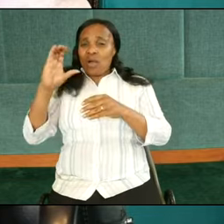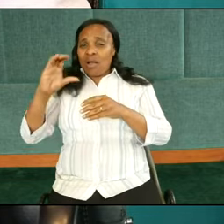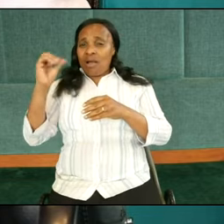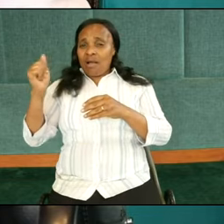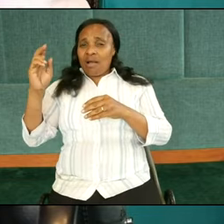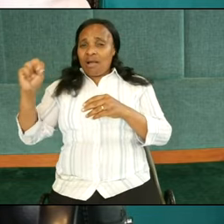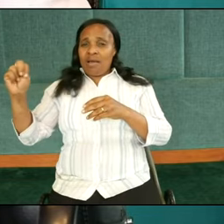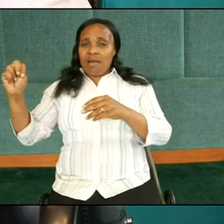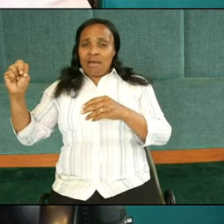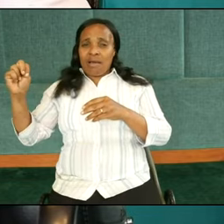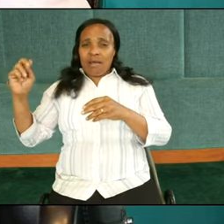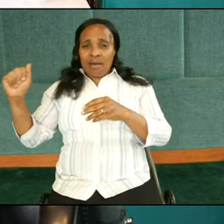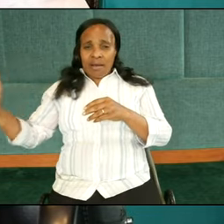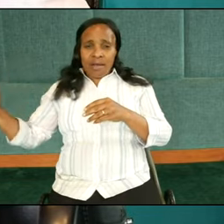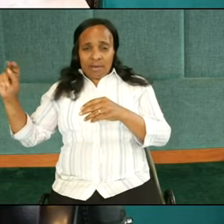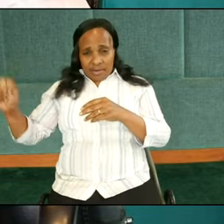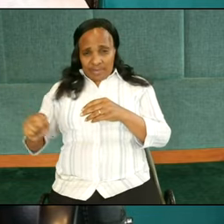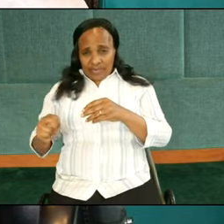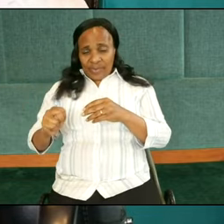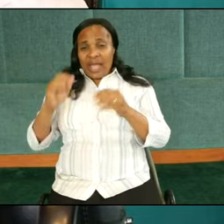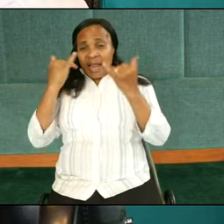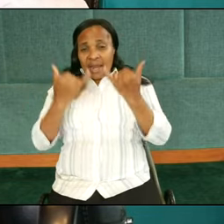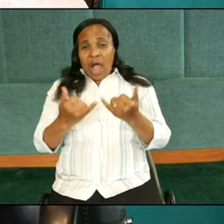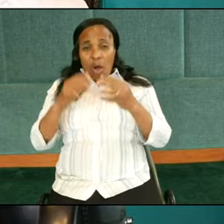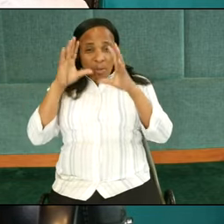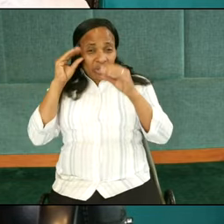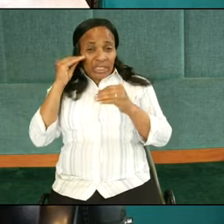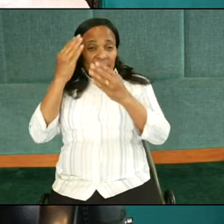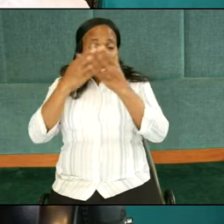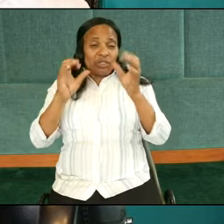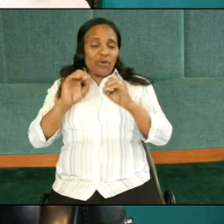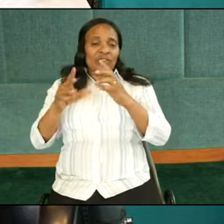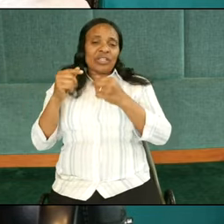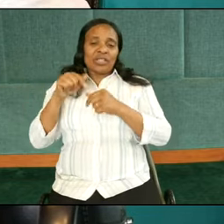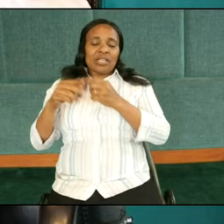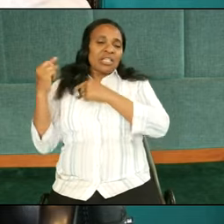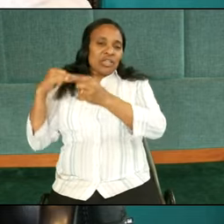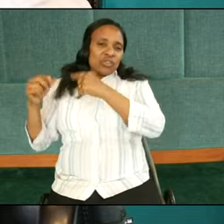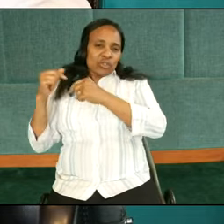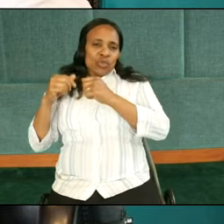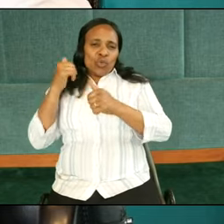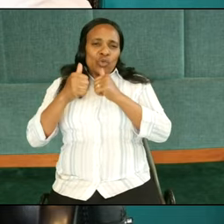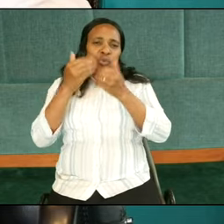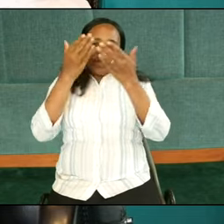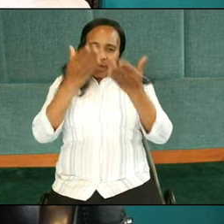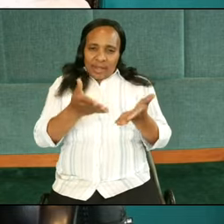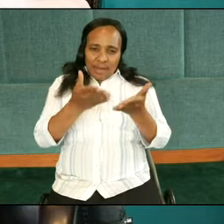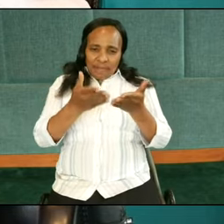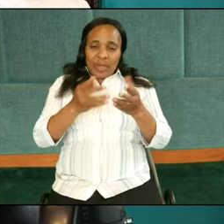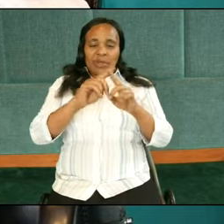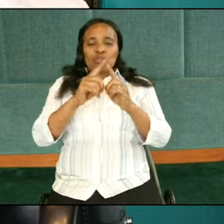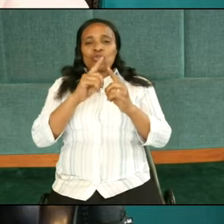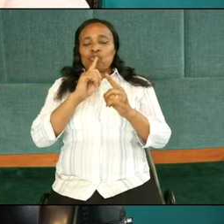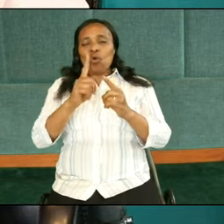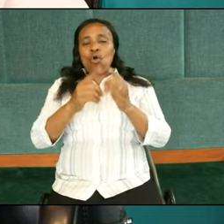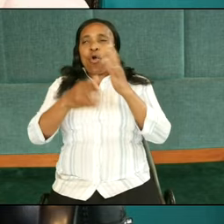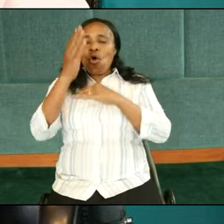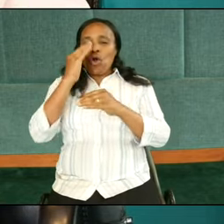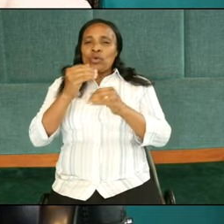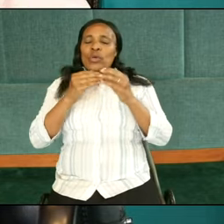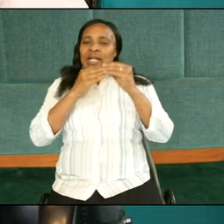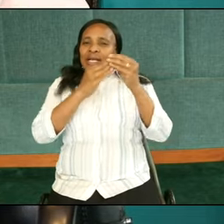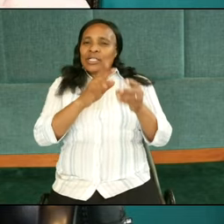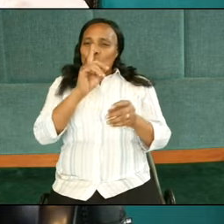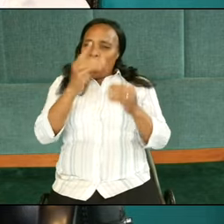that is what God was going to do. Moses was part of that generation that was supposed to die off in the desert. So God wouldn't just let that